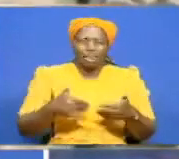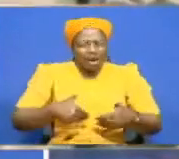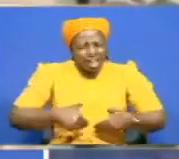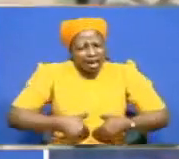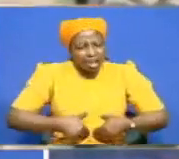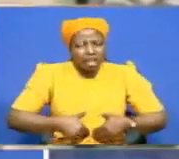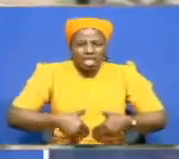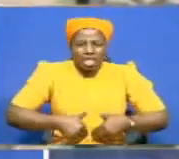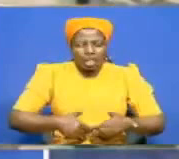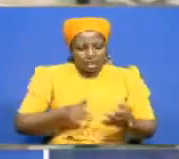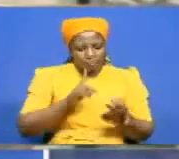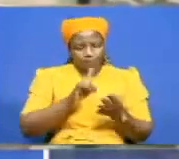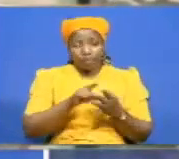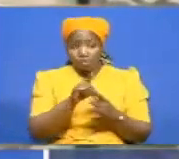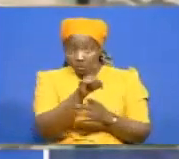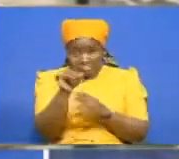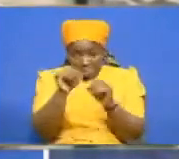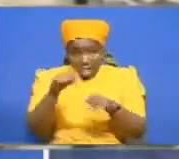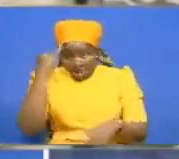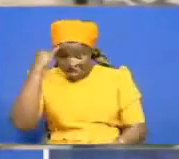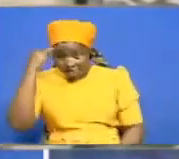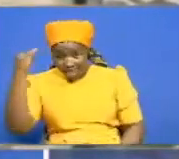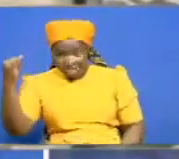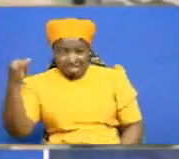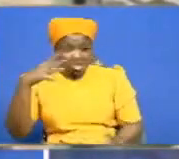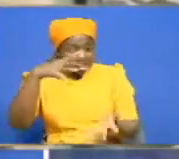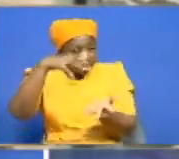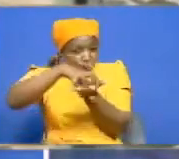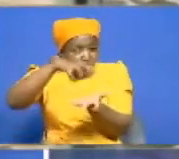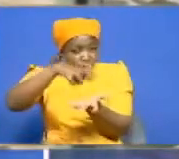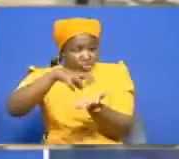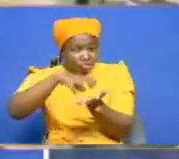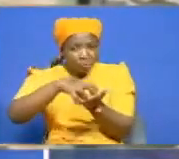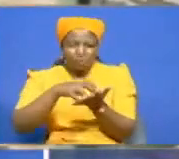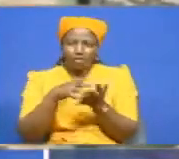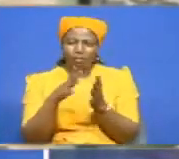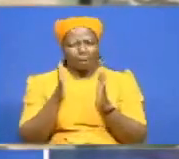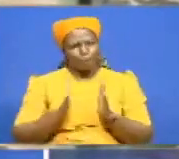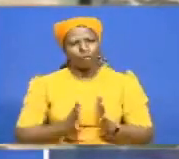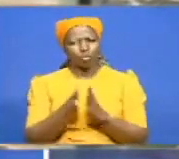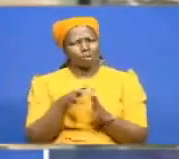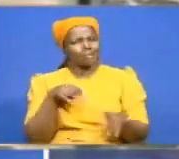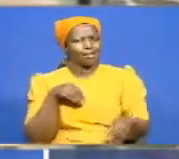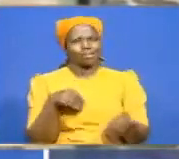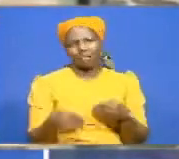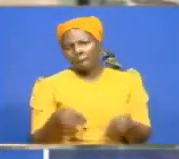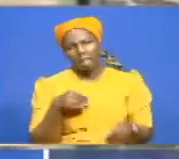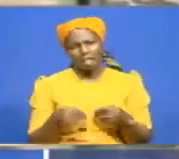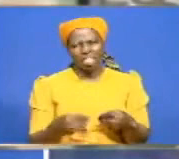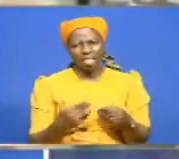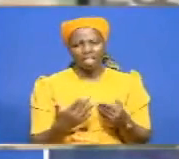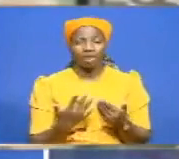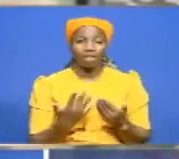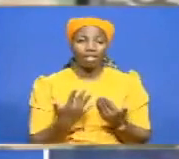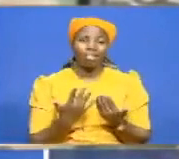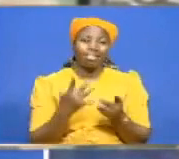hungry. You can imagine the situation of a disabled person at a